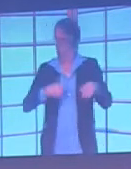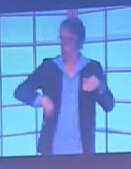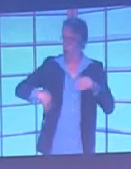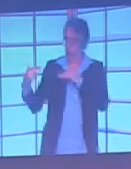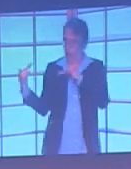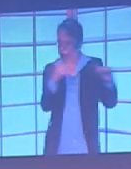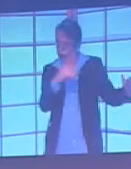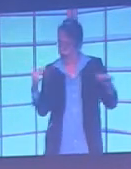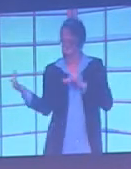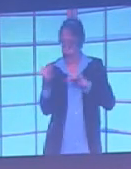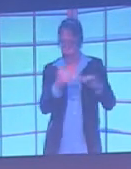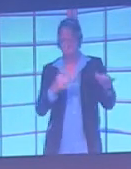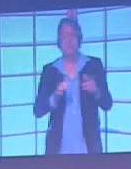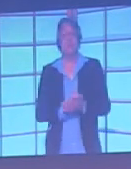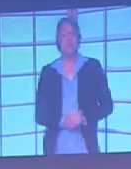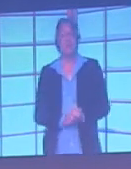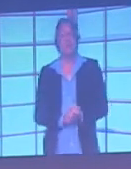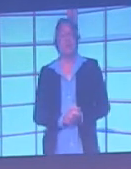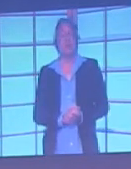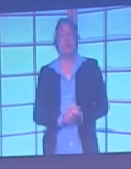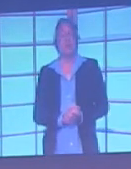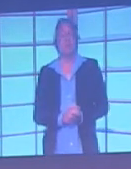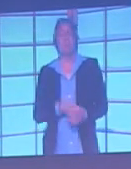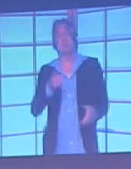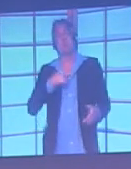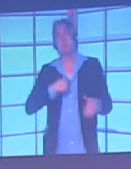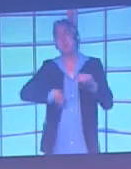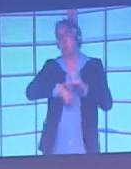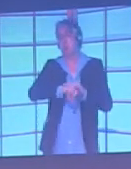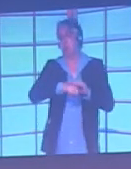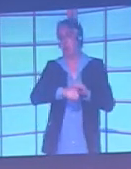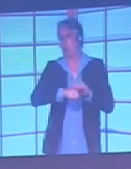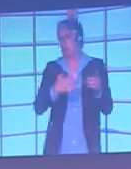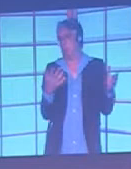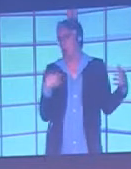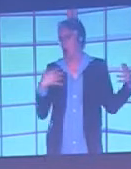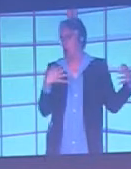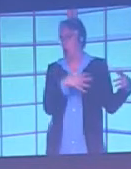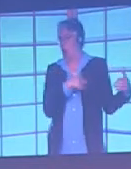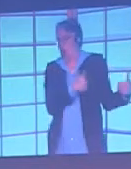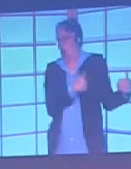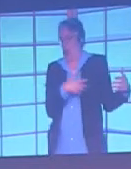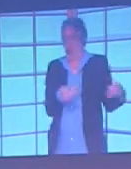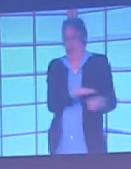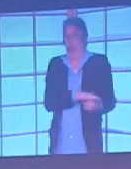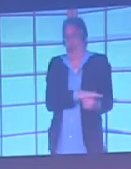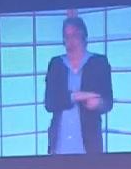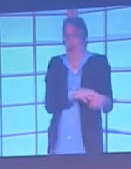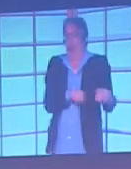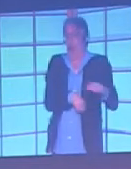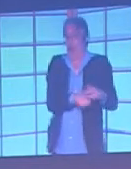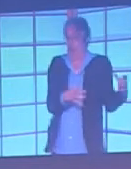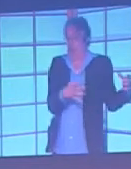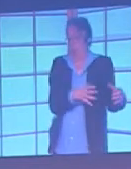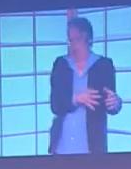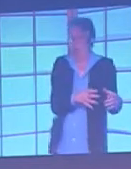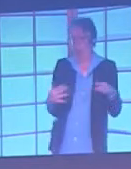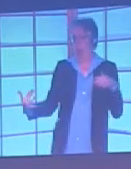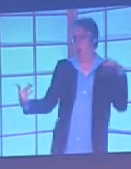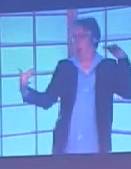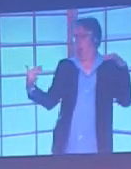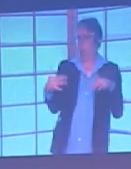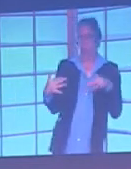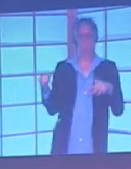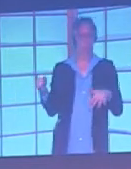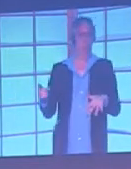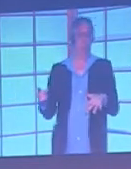Wroclaw, our club, and our friendly club, Lechia Gdańsk. And, okay, we have 3 weeks,